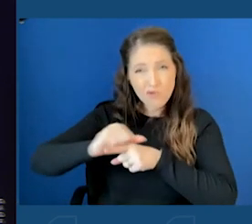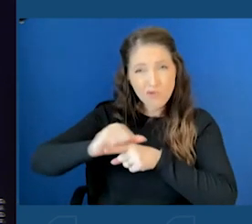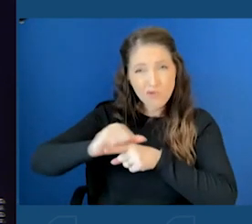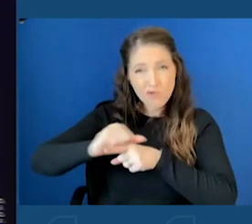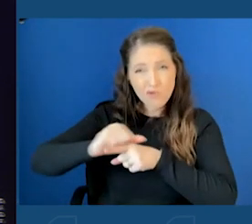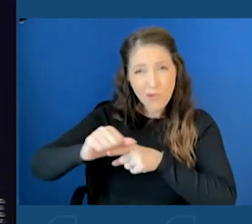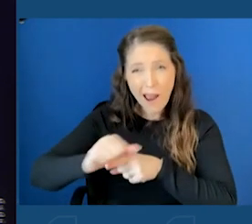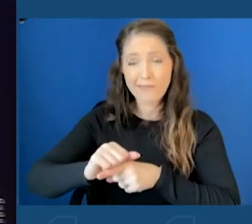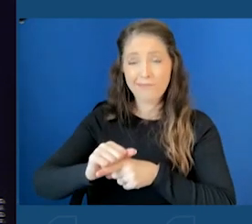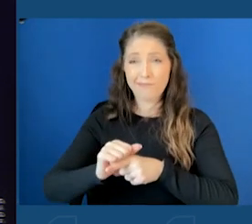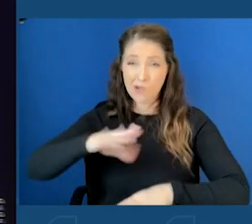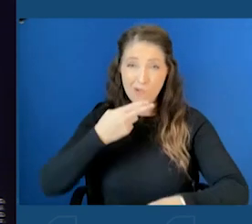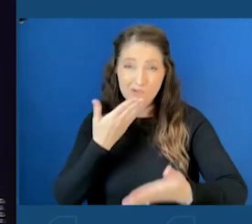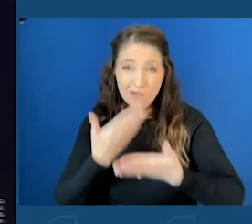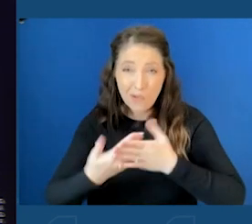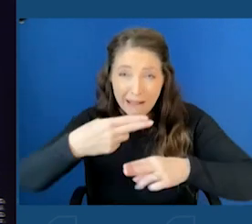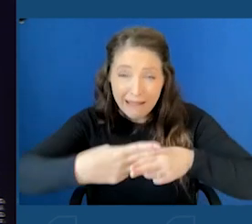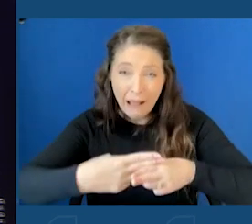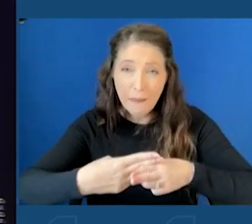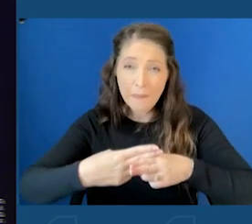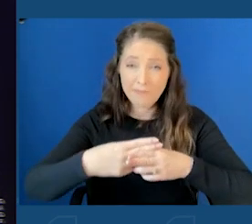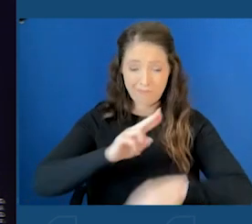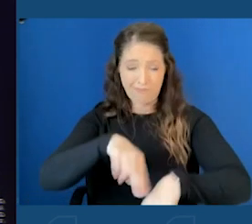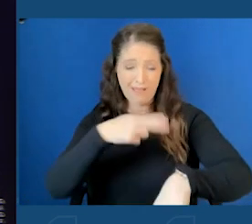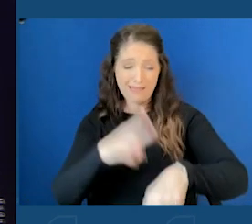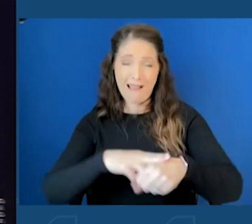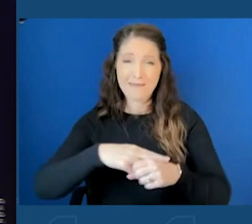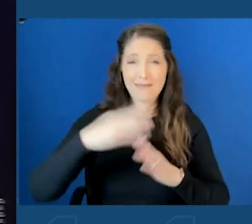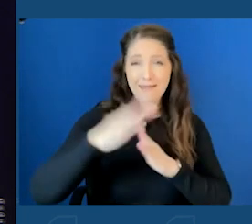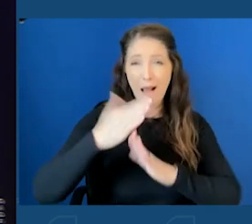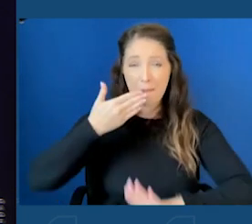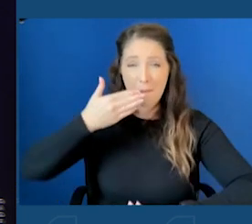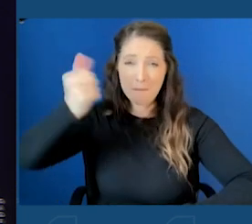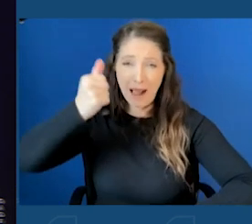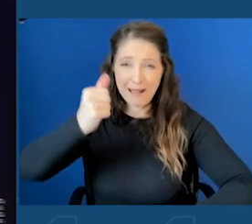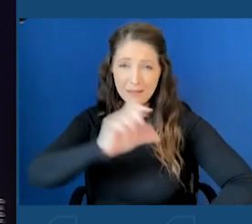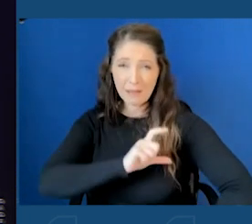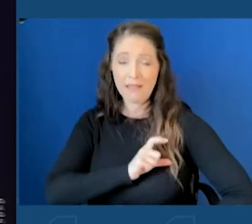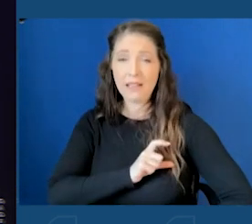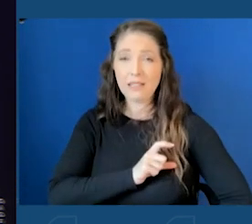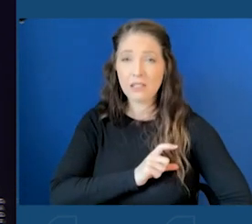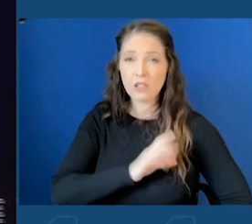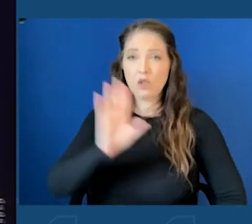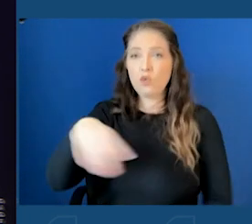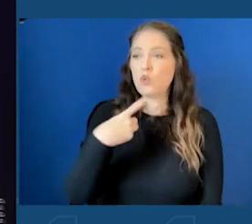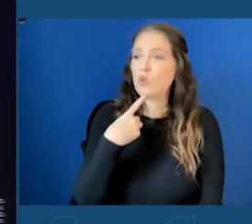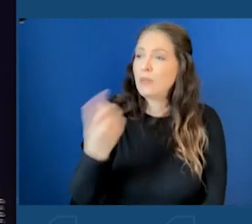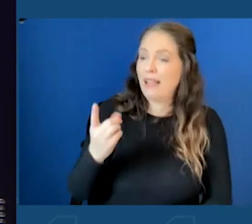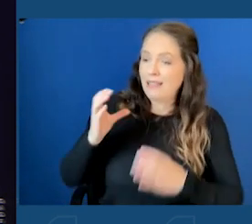you, the nation's best, you bring our citizens hope that they're going to be okay.